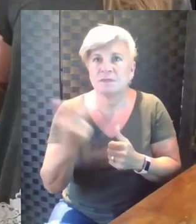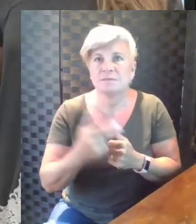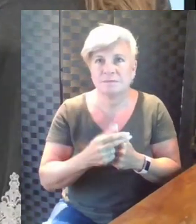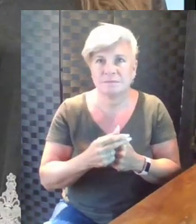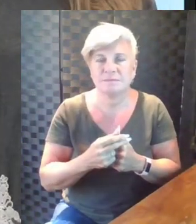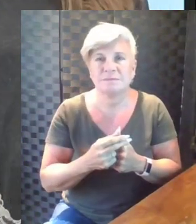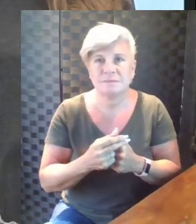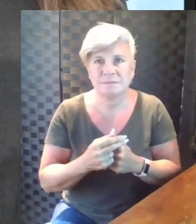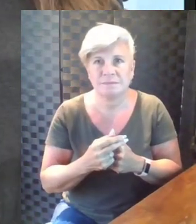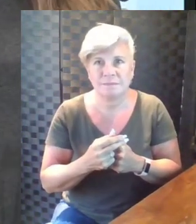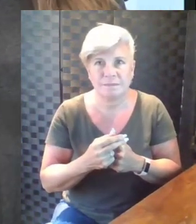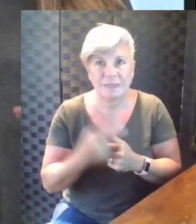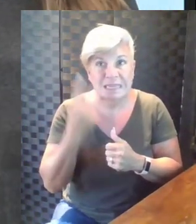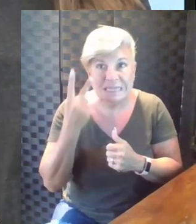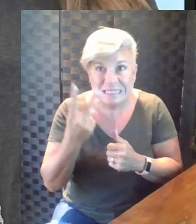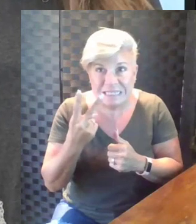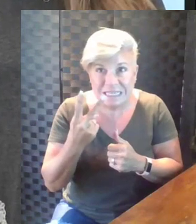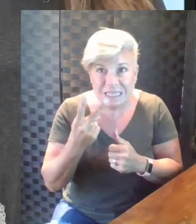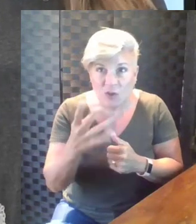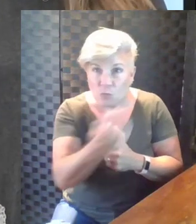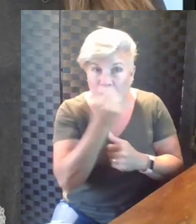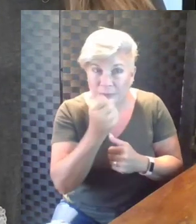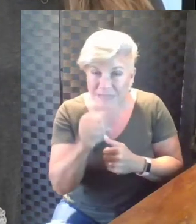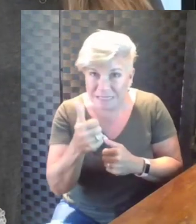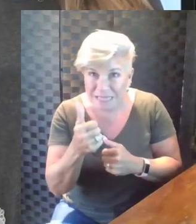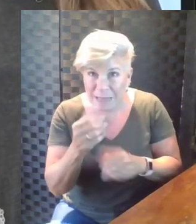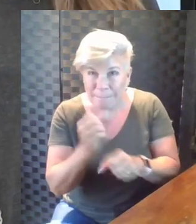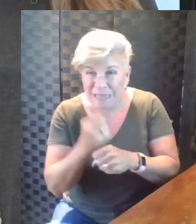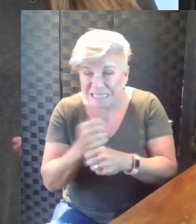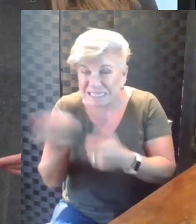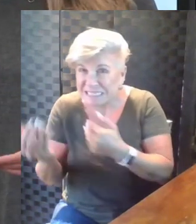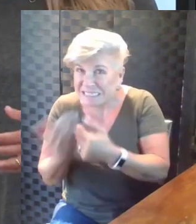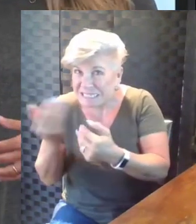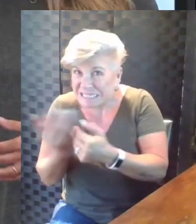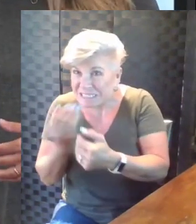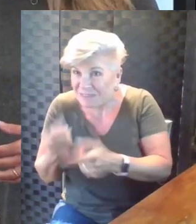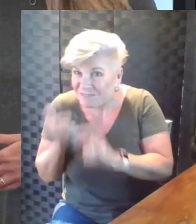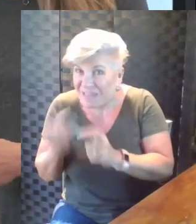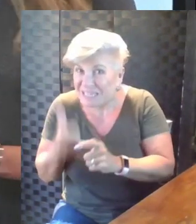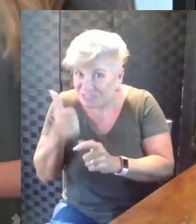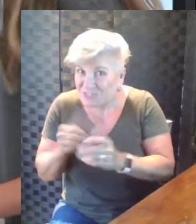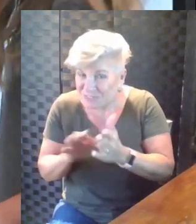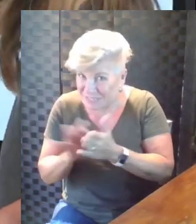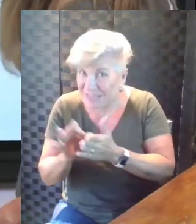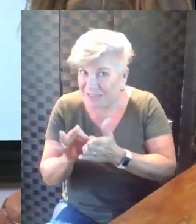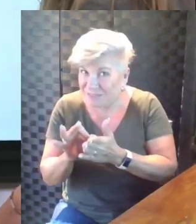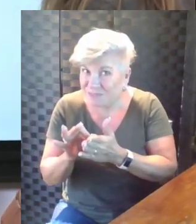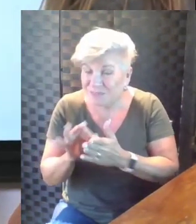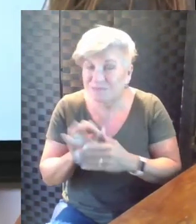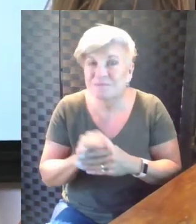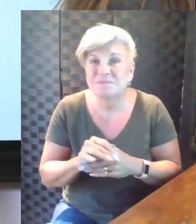13. Do you see how grabbing that 10 is making it a little easier and faster for us to count?